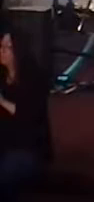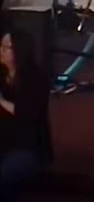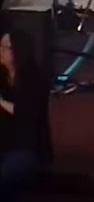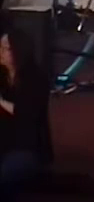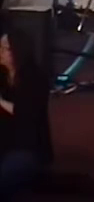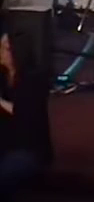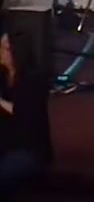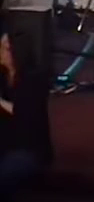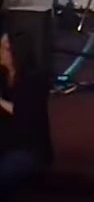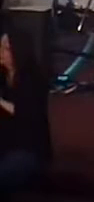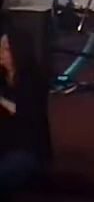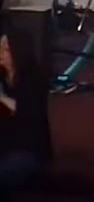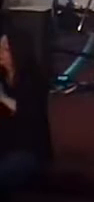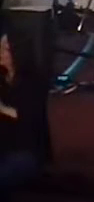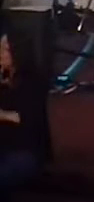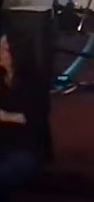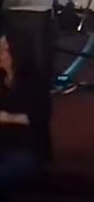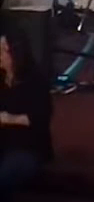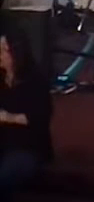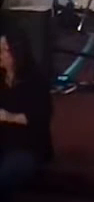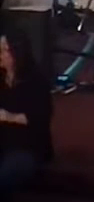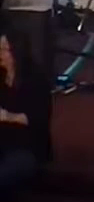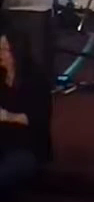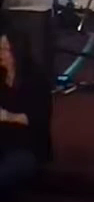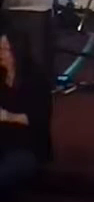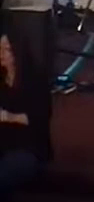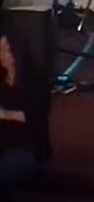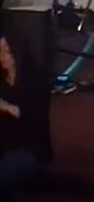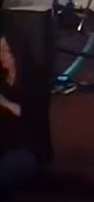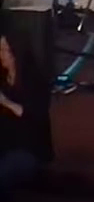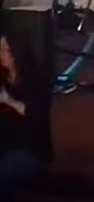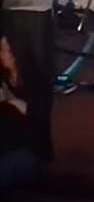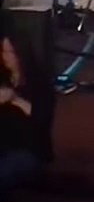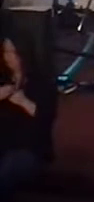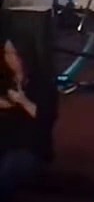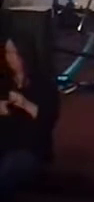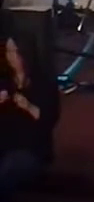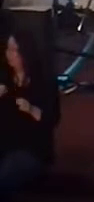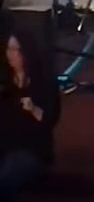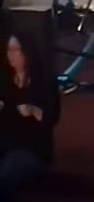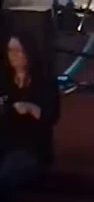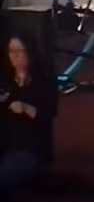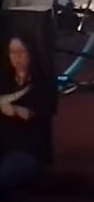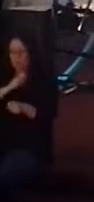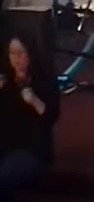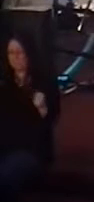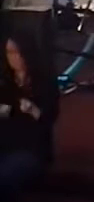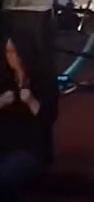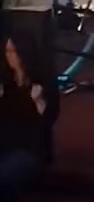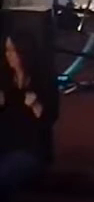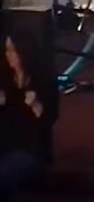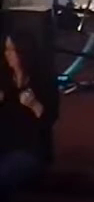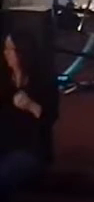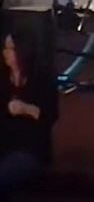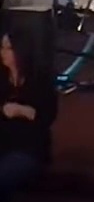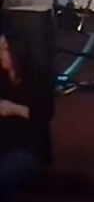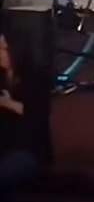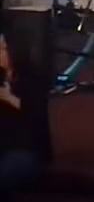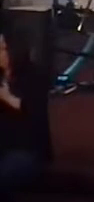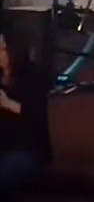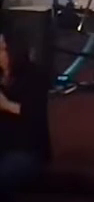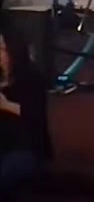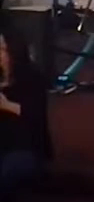wants you to be mature in the Lord in a very sinful culture. In other words, he wants you to sift through the culture, not soak it